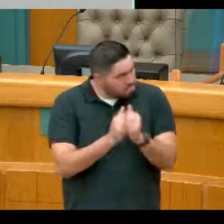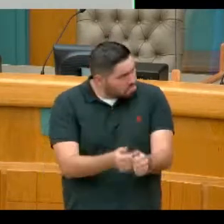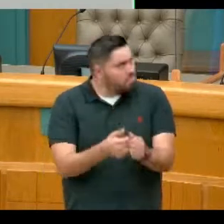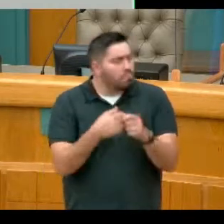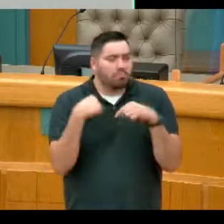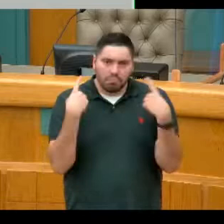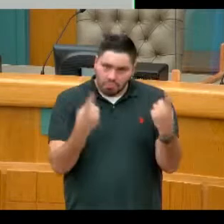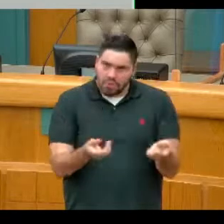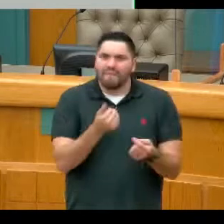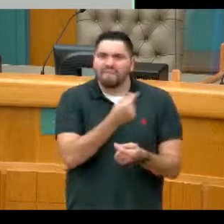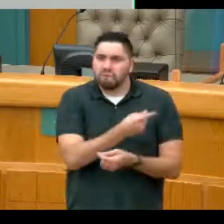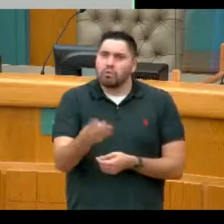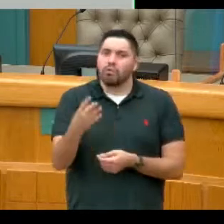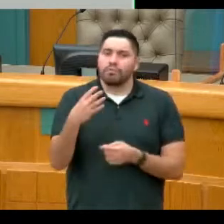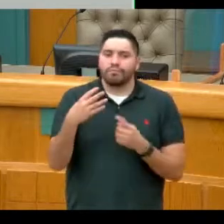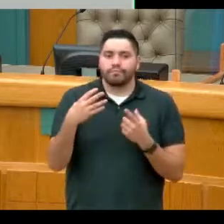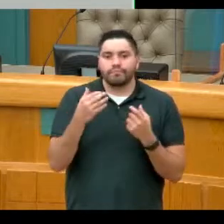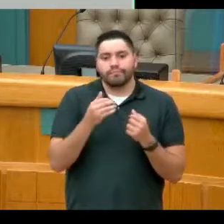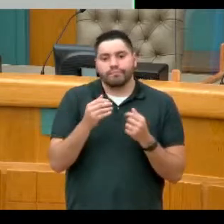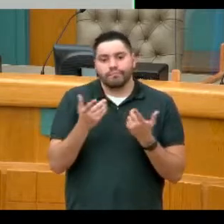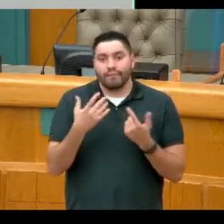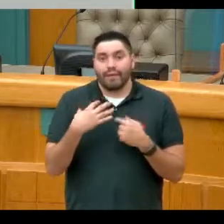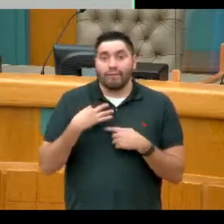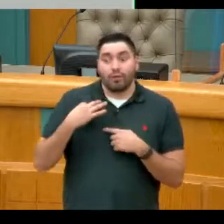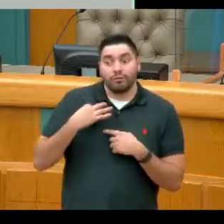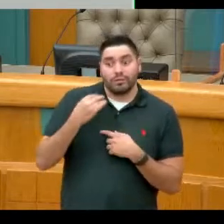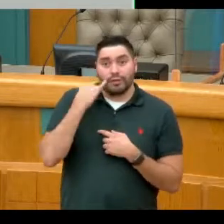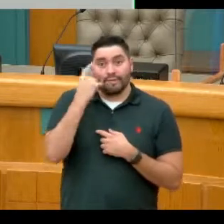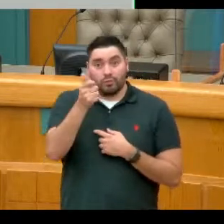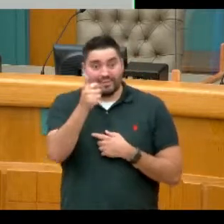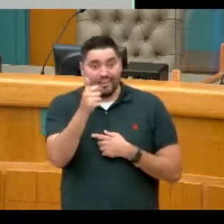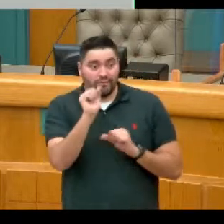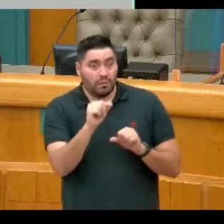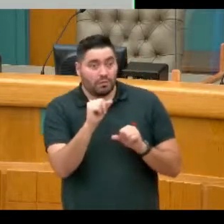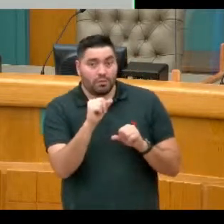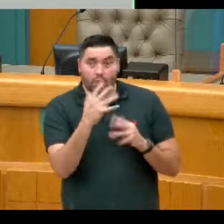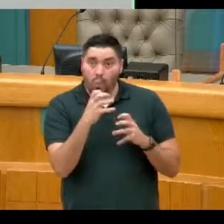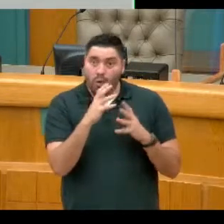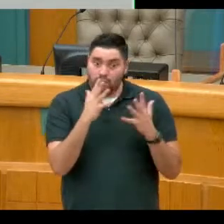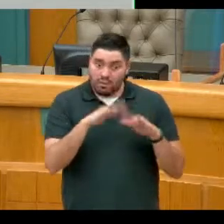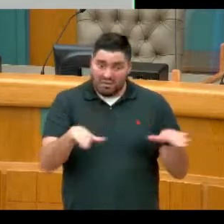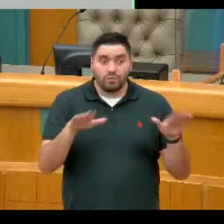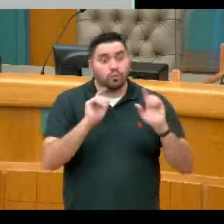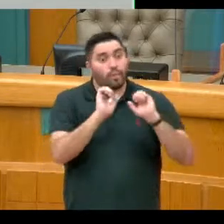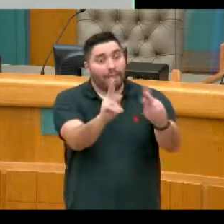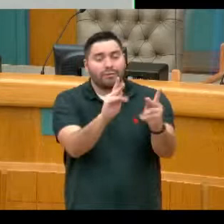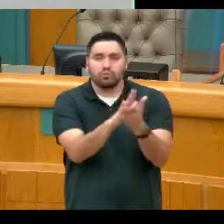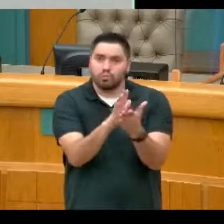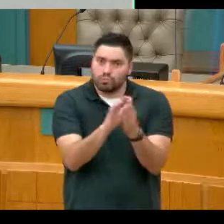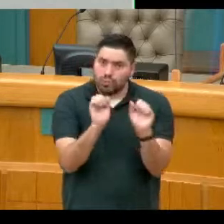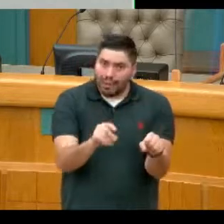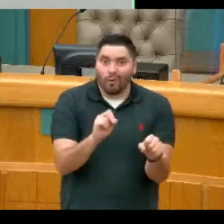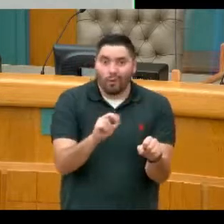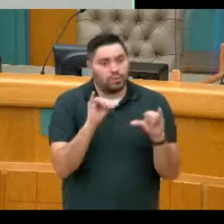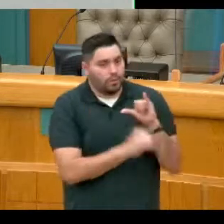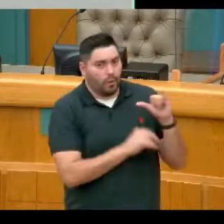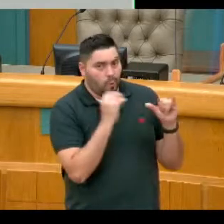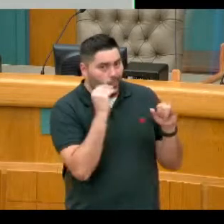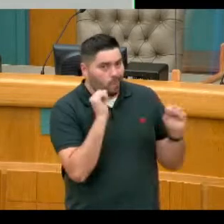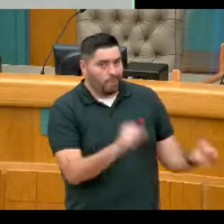You contact your doctor, you get tested, and then if you come out clear, then you can end your